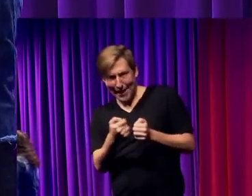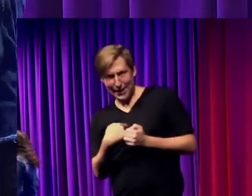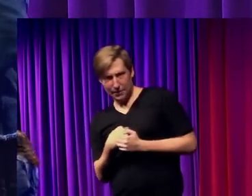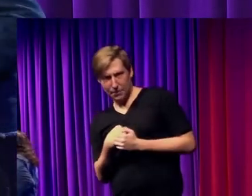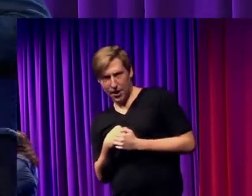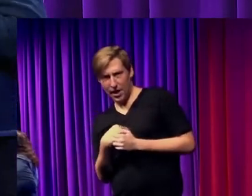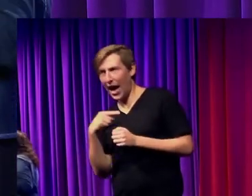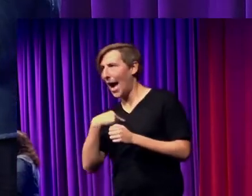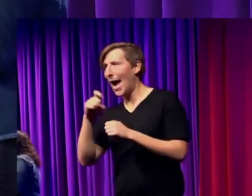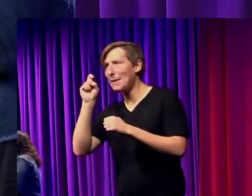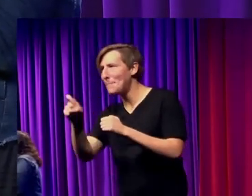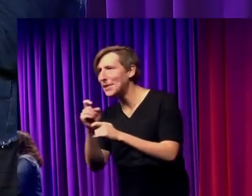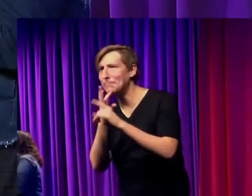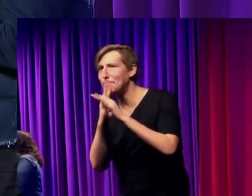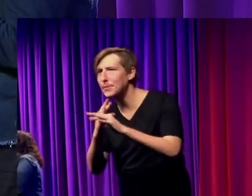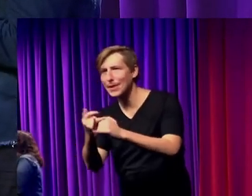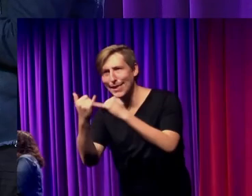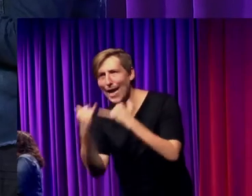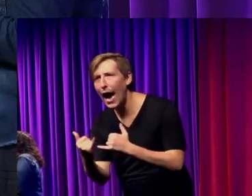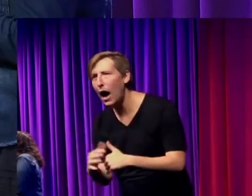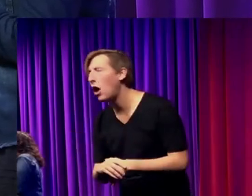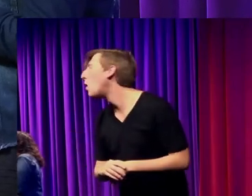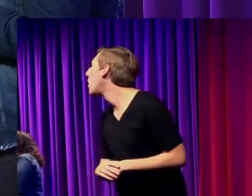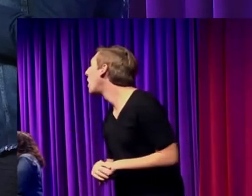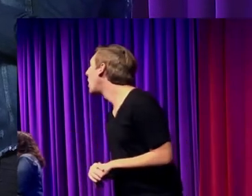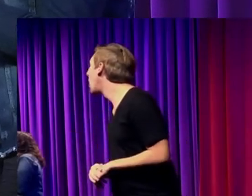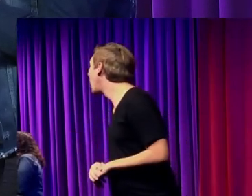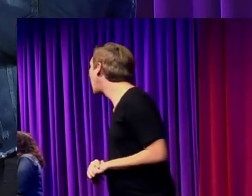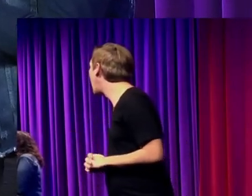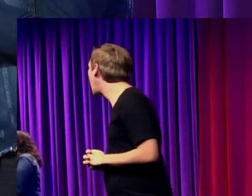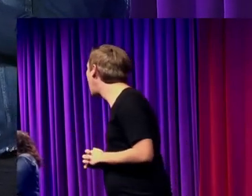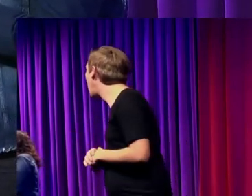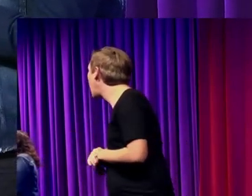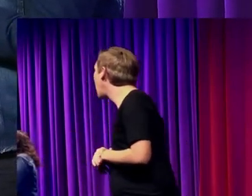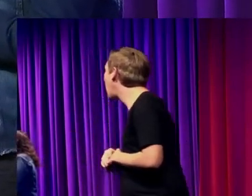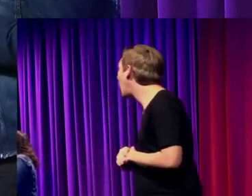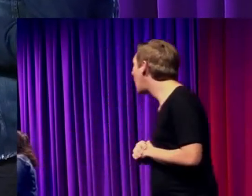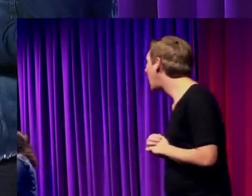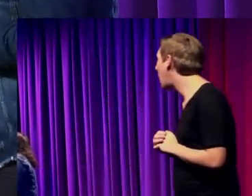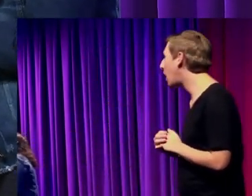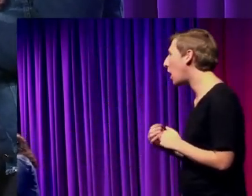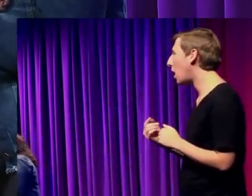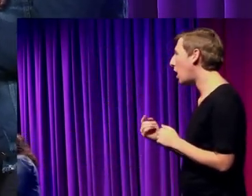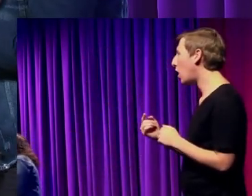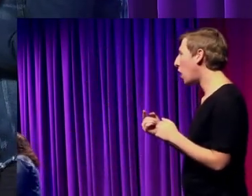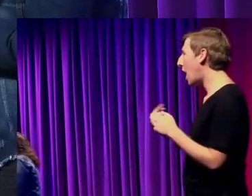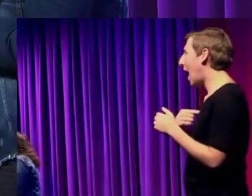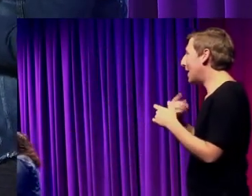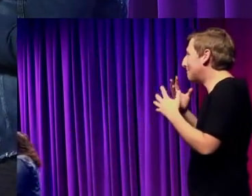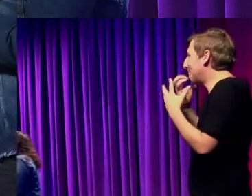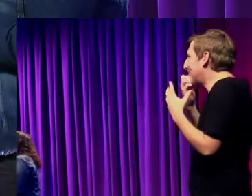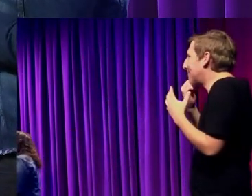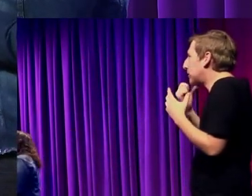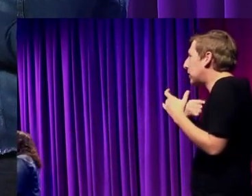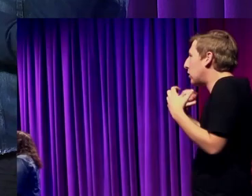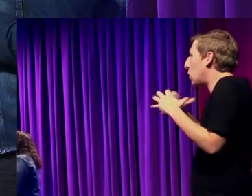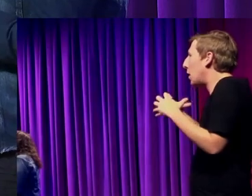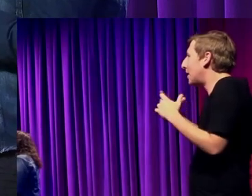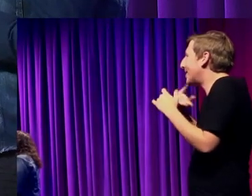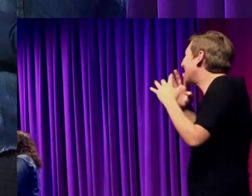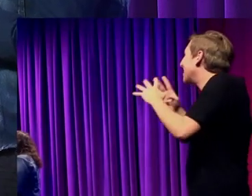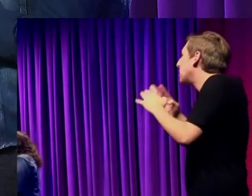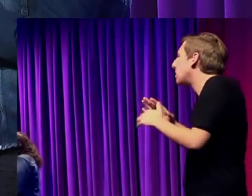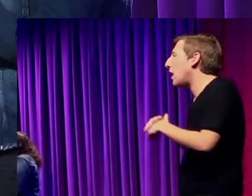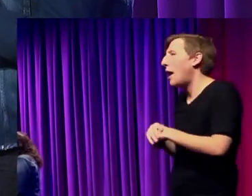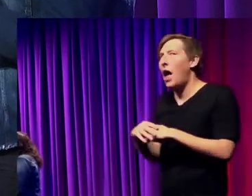urgent. Hey. Yeah. I have more to say. Oh, you don't wanna? No, I thought I would just. That's your phone. Are you gonna